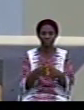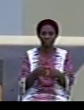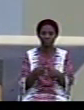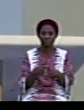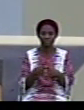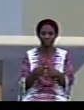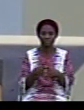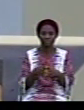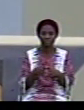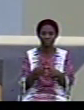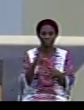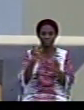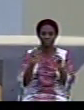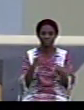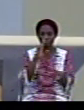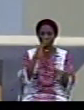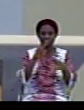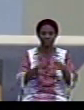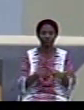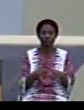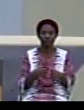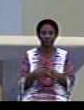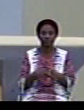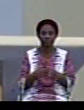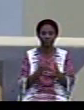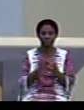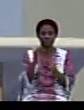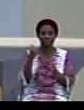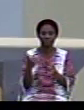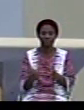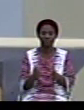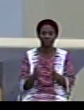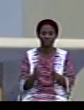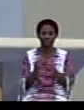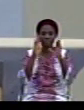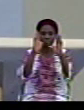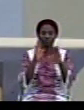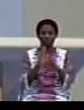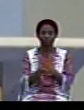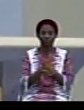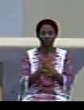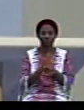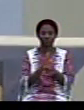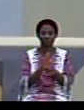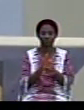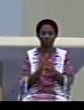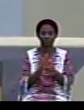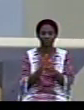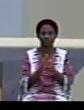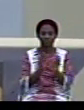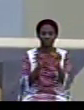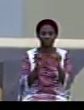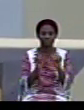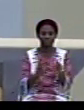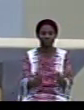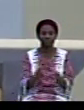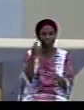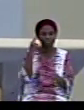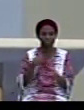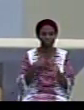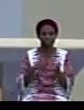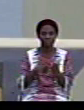It's a real privilege for me this evening to be given